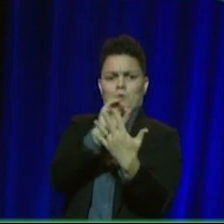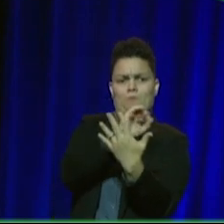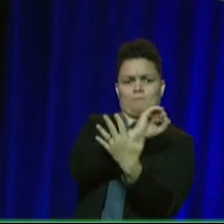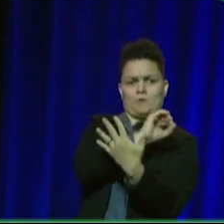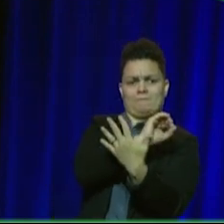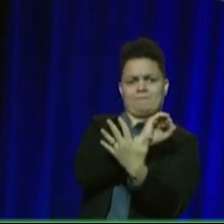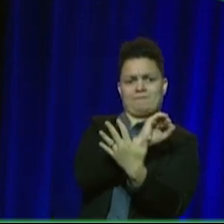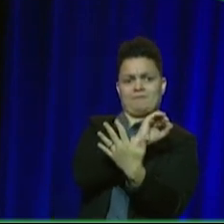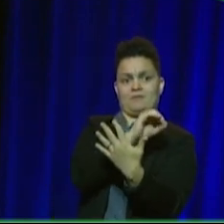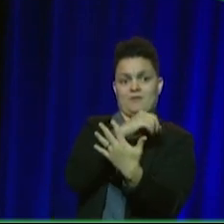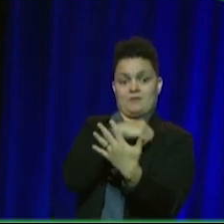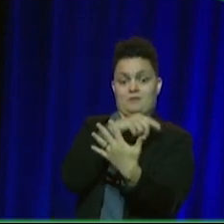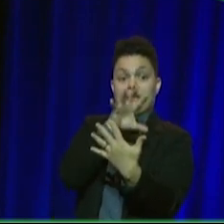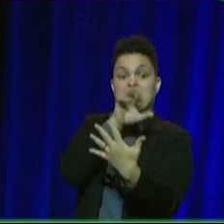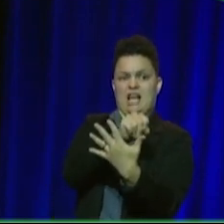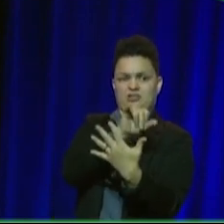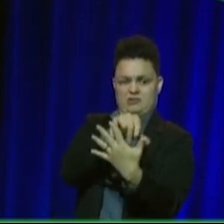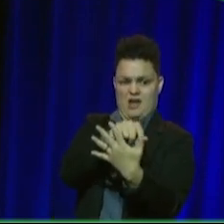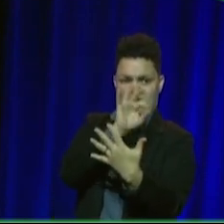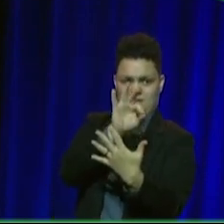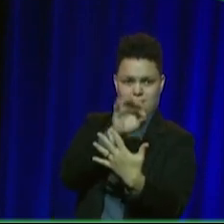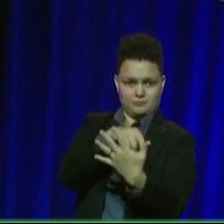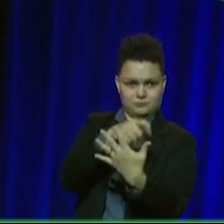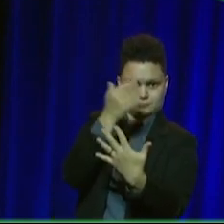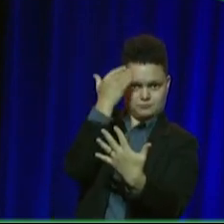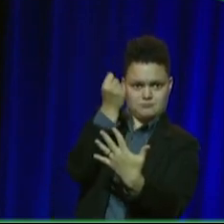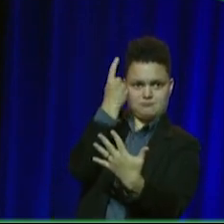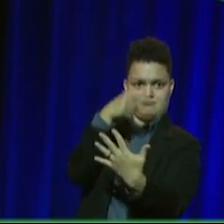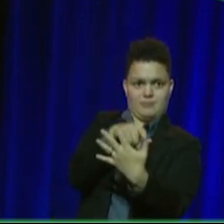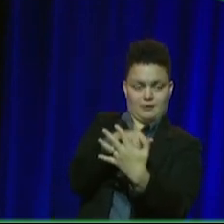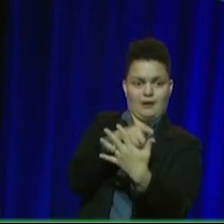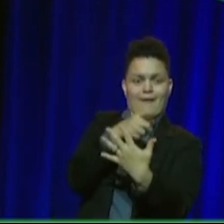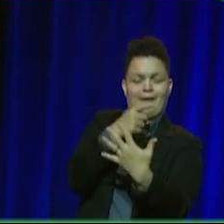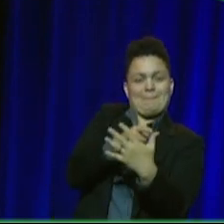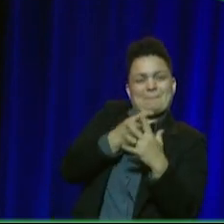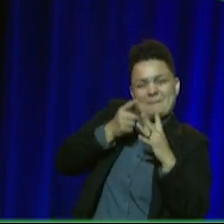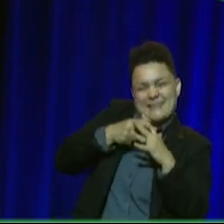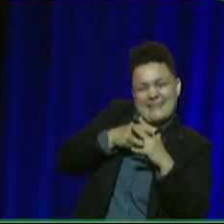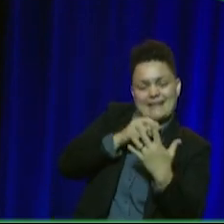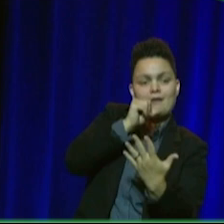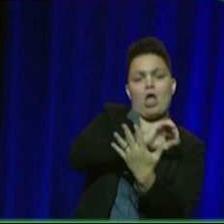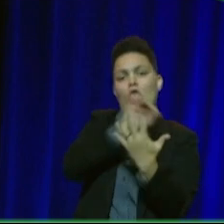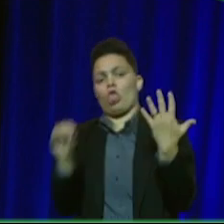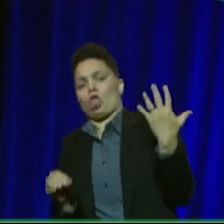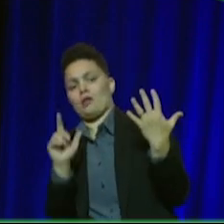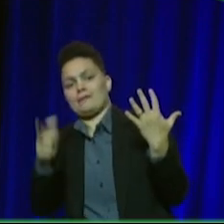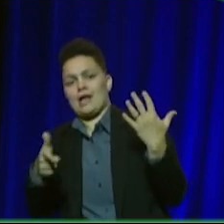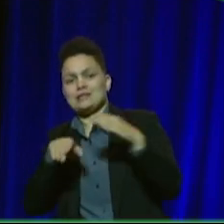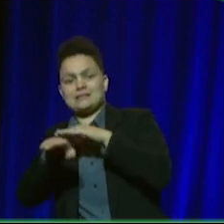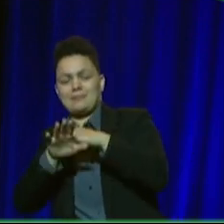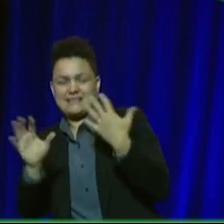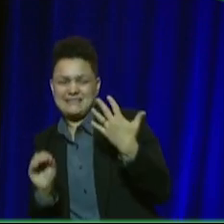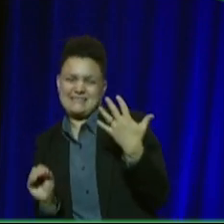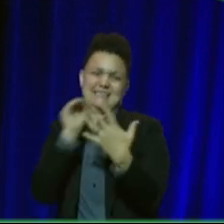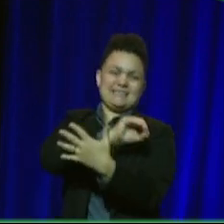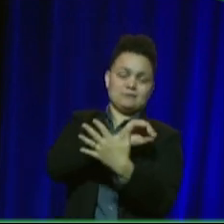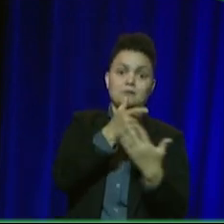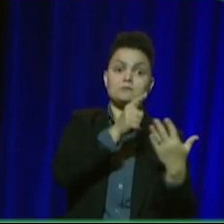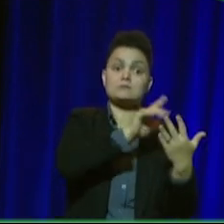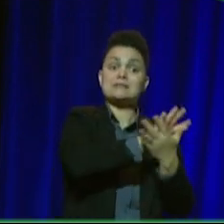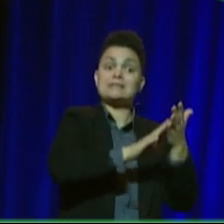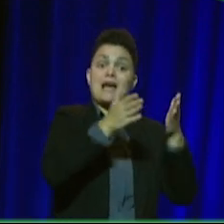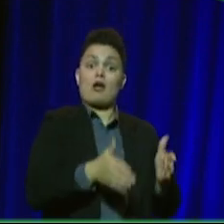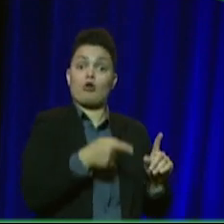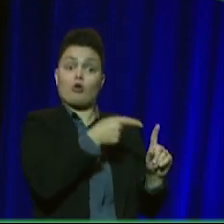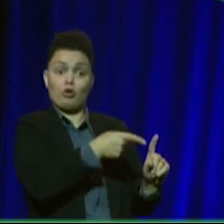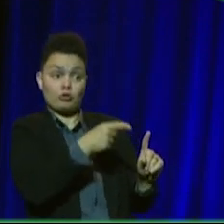accessibility issues from occurring to begin with? So imagine a situation where a designer cannot submit